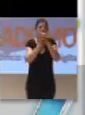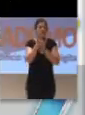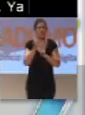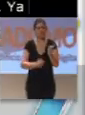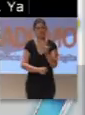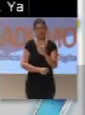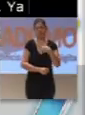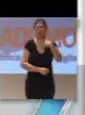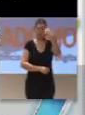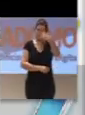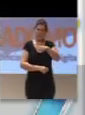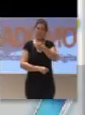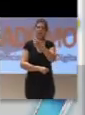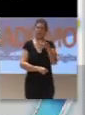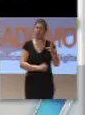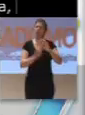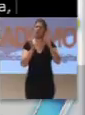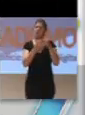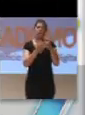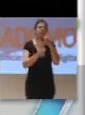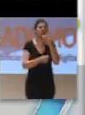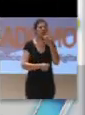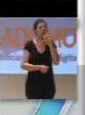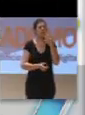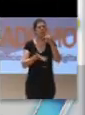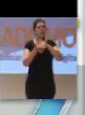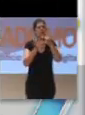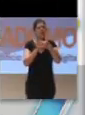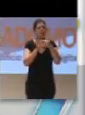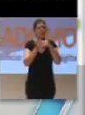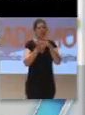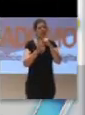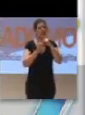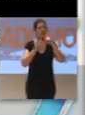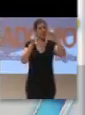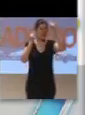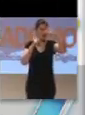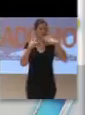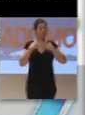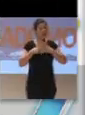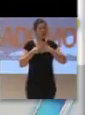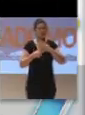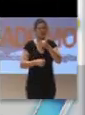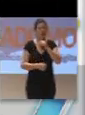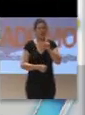services offered. We know that there are certain team equipment